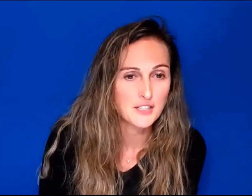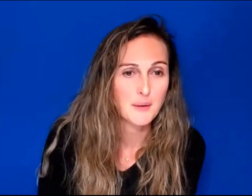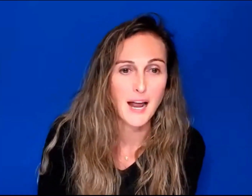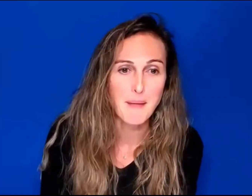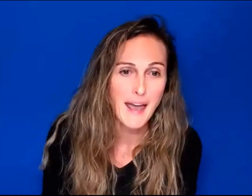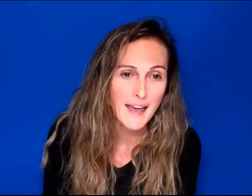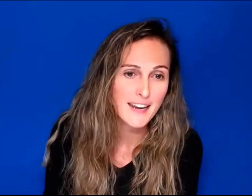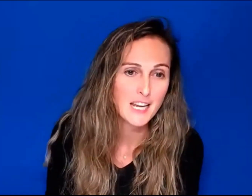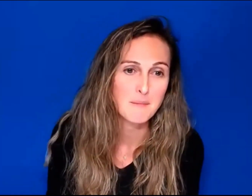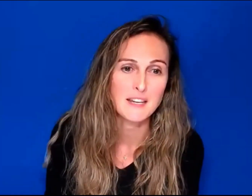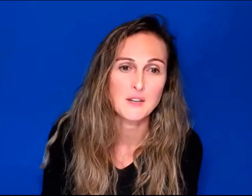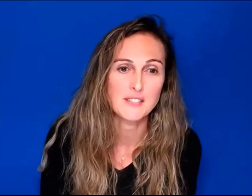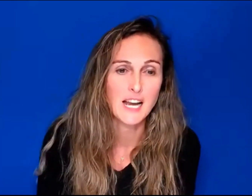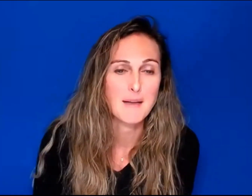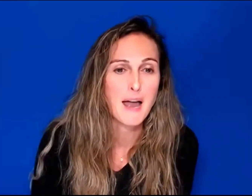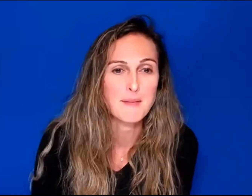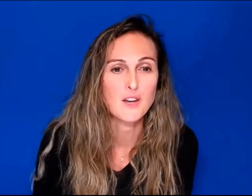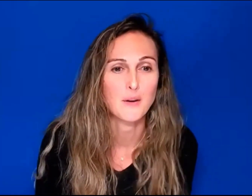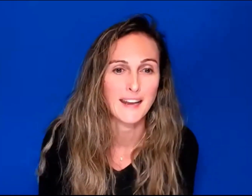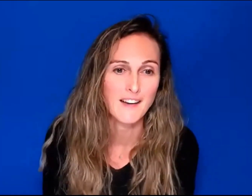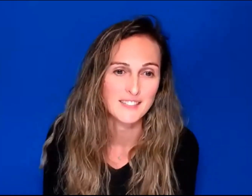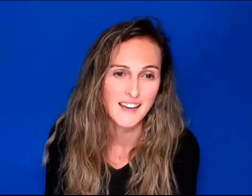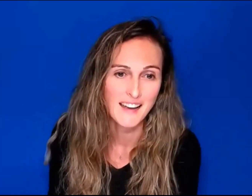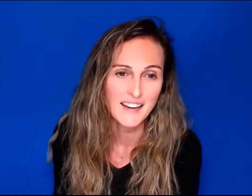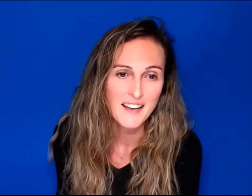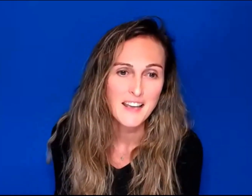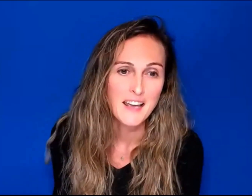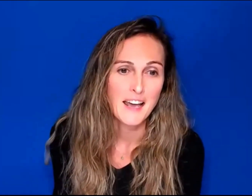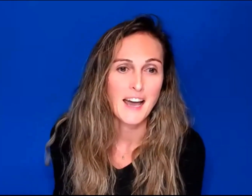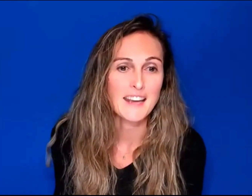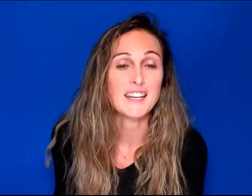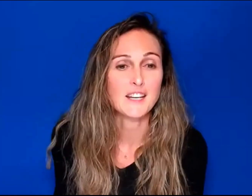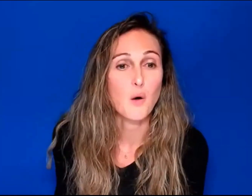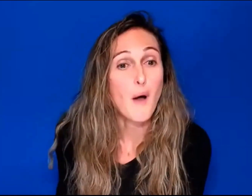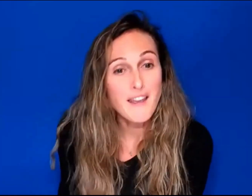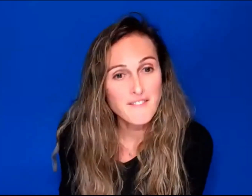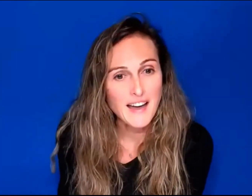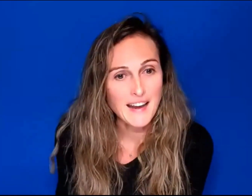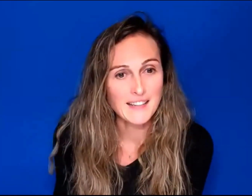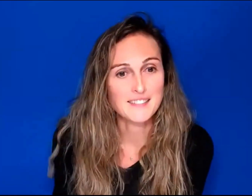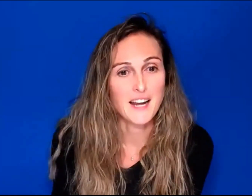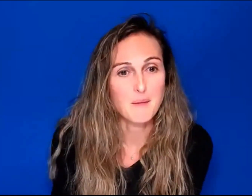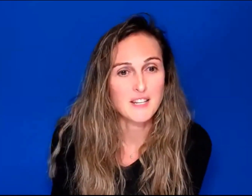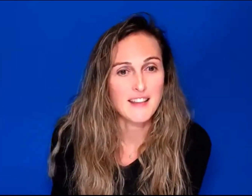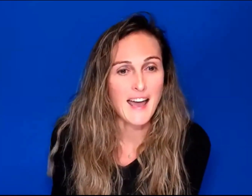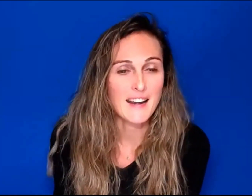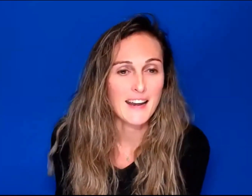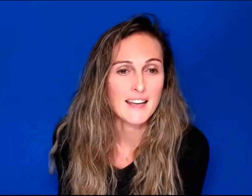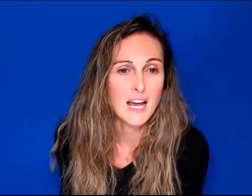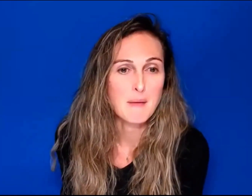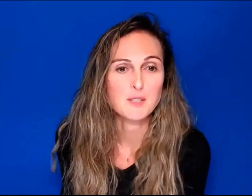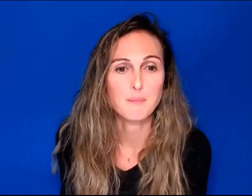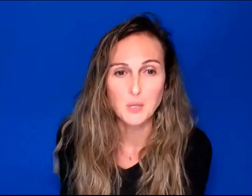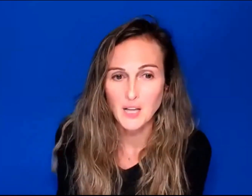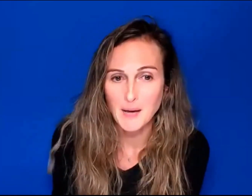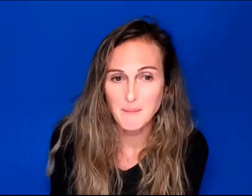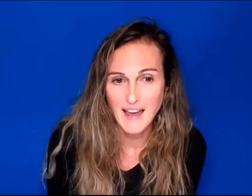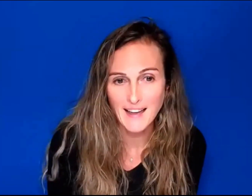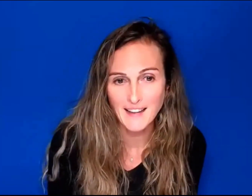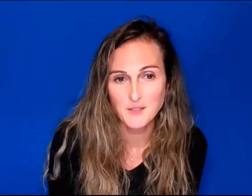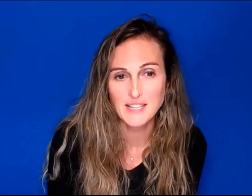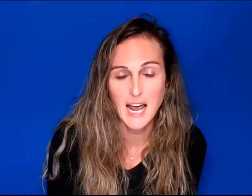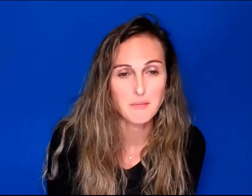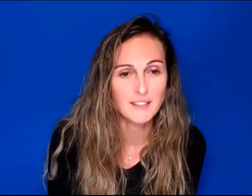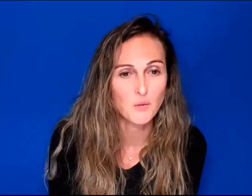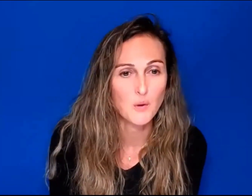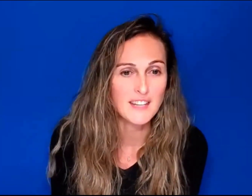there's also an iPad that can be used. Like I might be going outside, I can get Wi-Fi set up to that, and I'm able to pull up